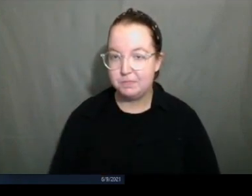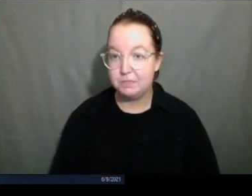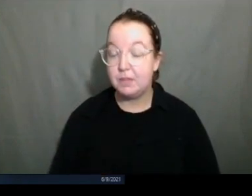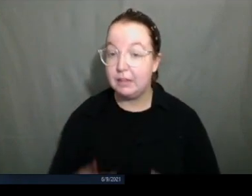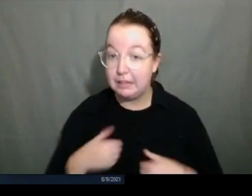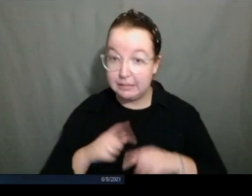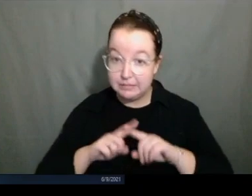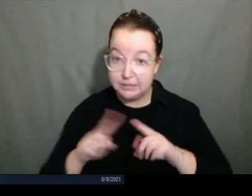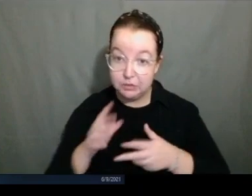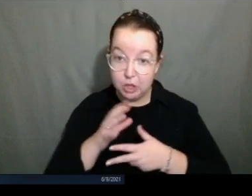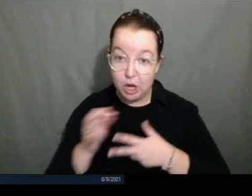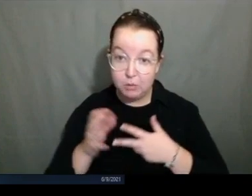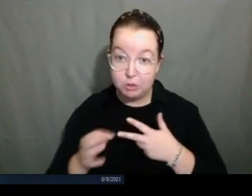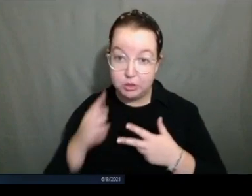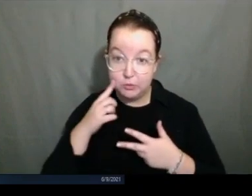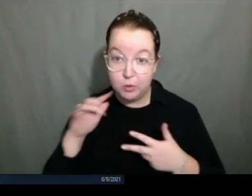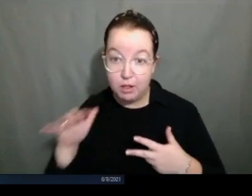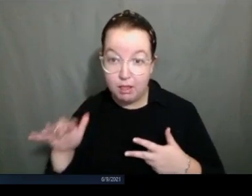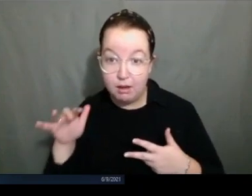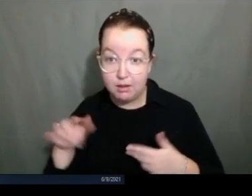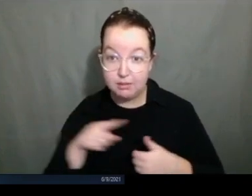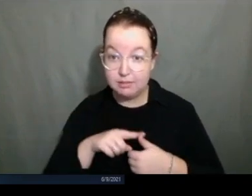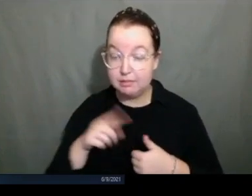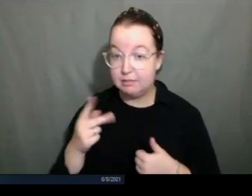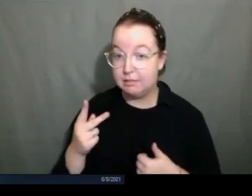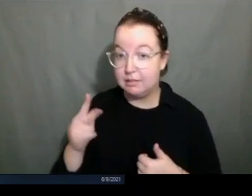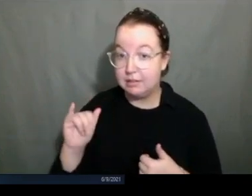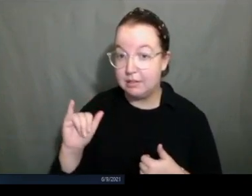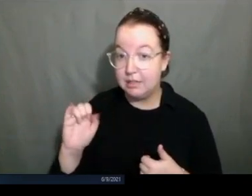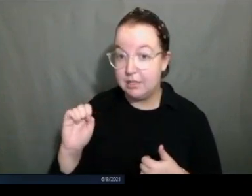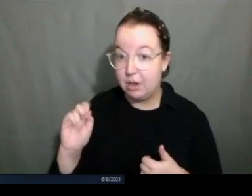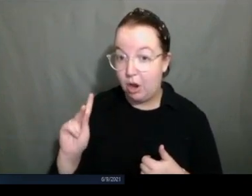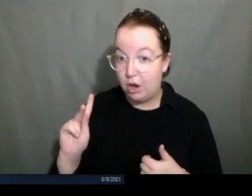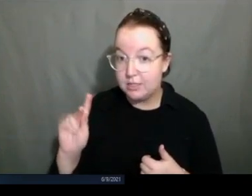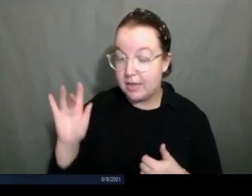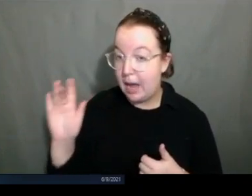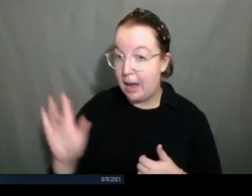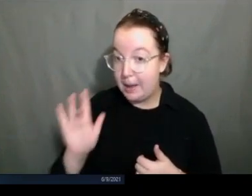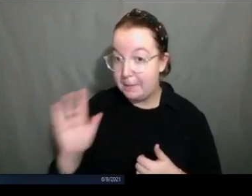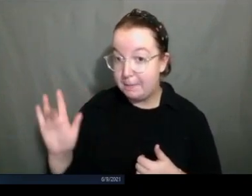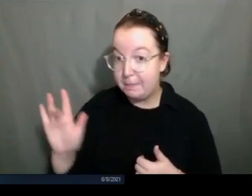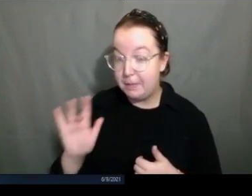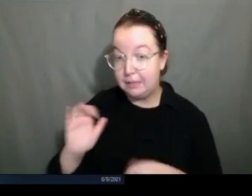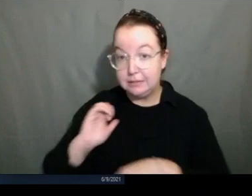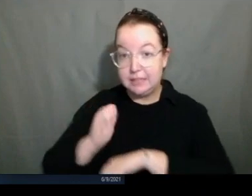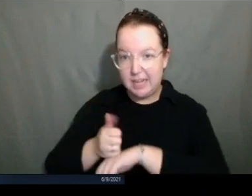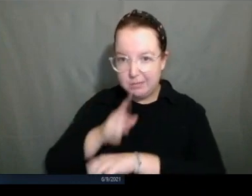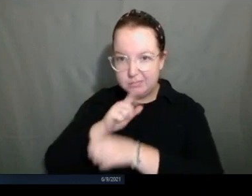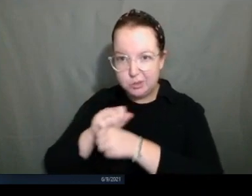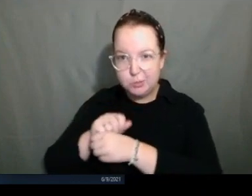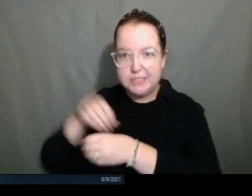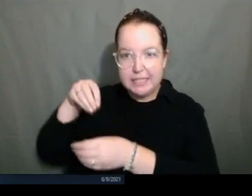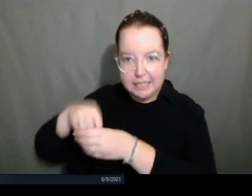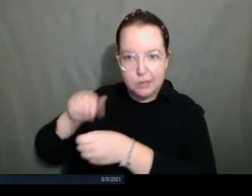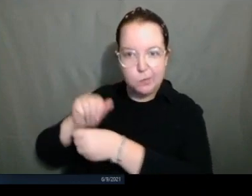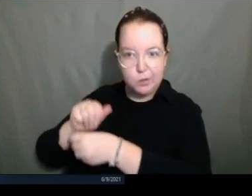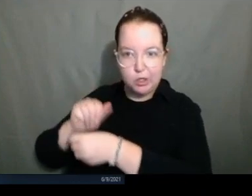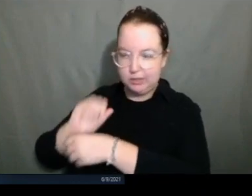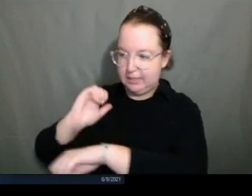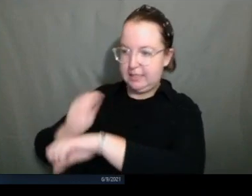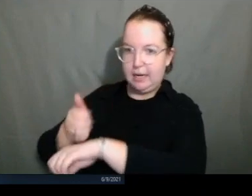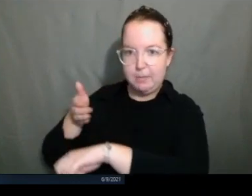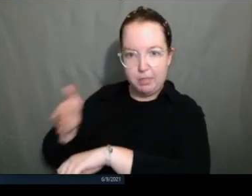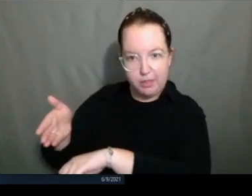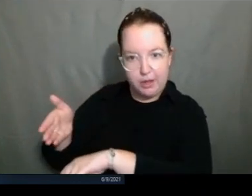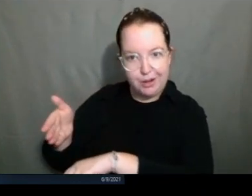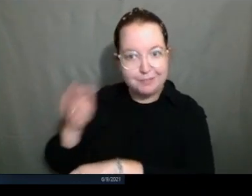couple different options to clock in. You have the kiosk, which will be set up at different tablets within the location that you work at. It is